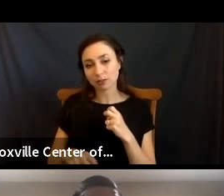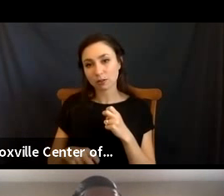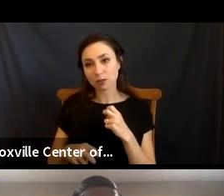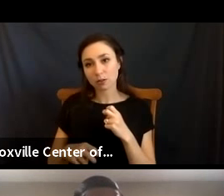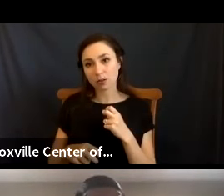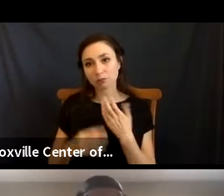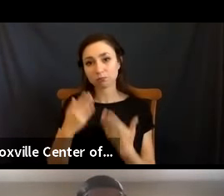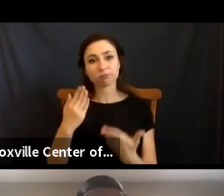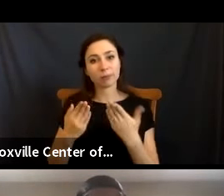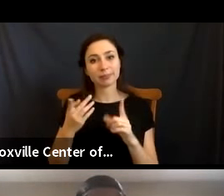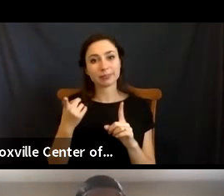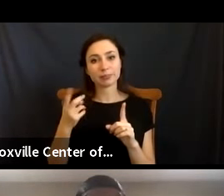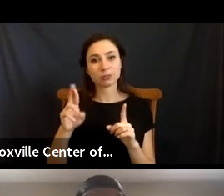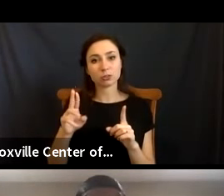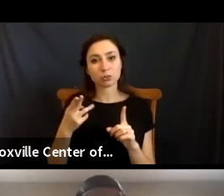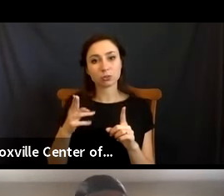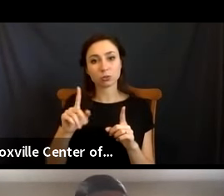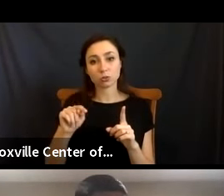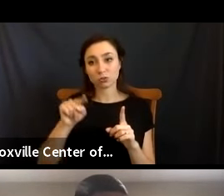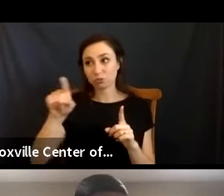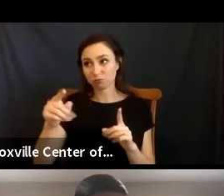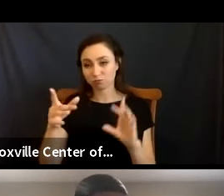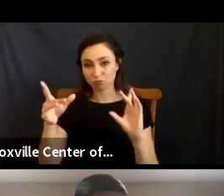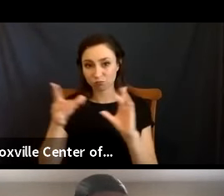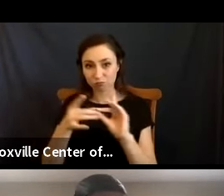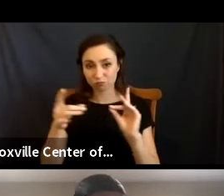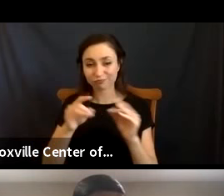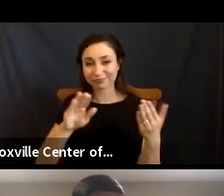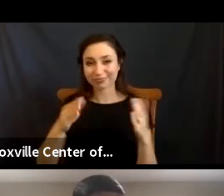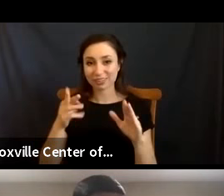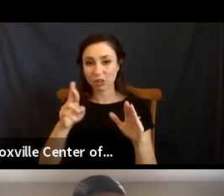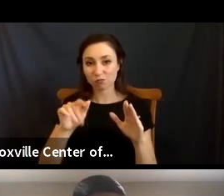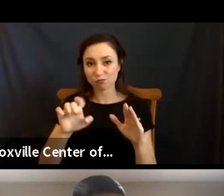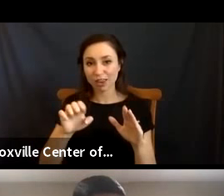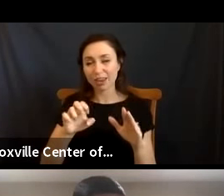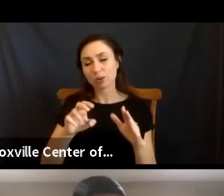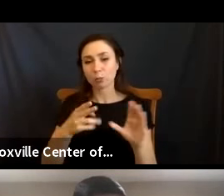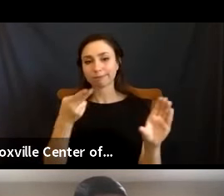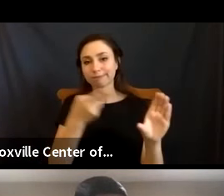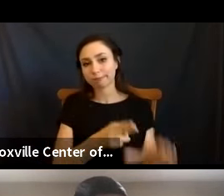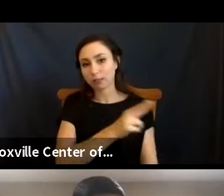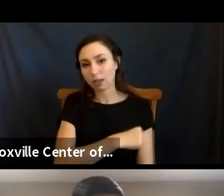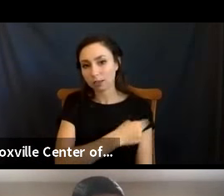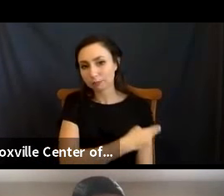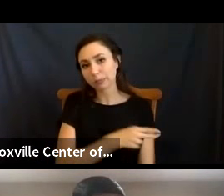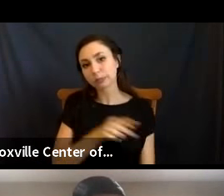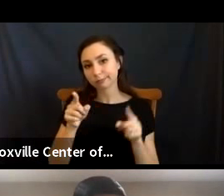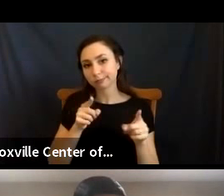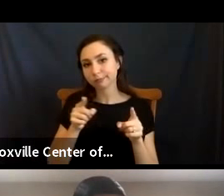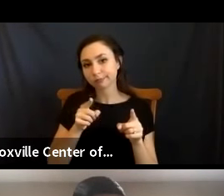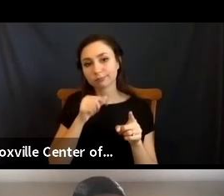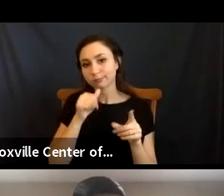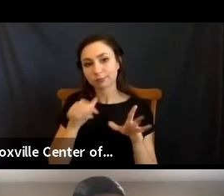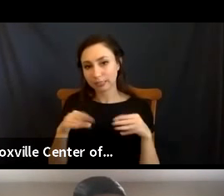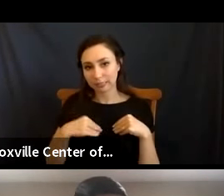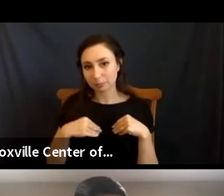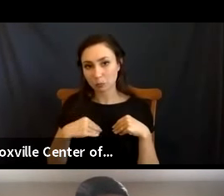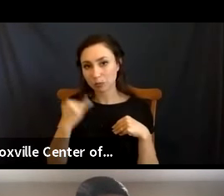Dr. Hurt pointed out, that the death rate might be, or hospitalization and/or death rate might be unacceptable.